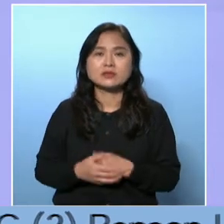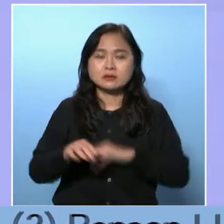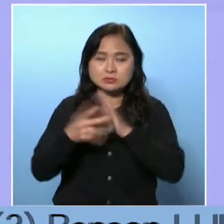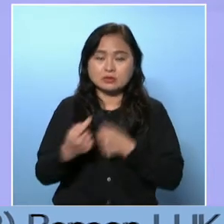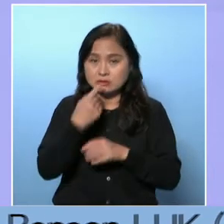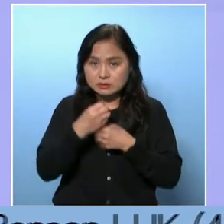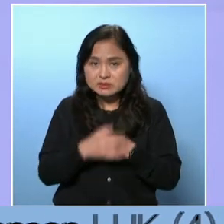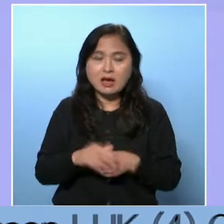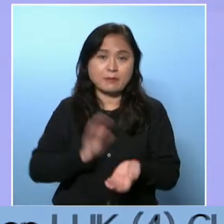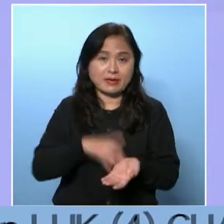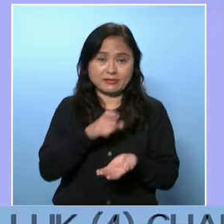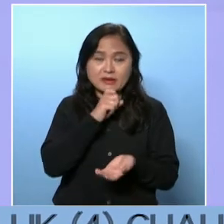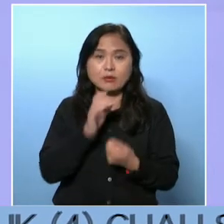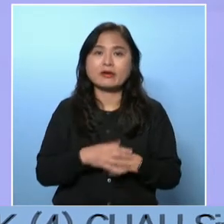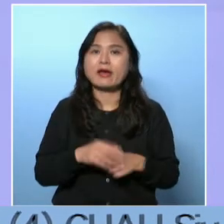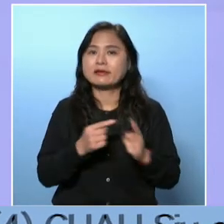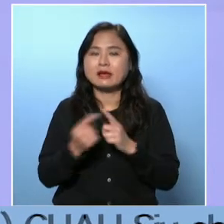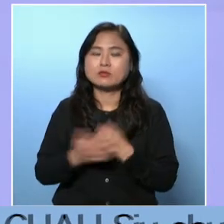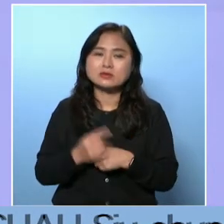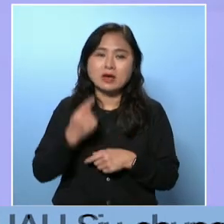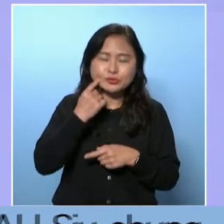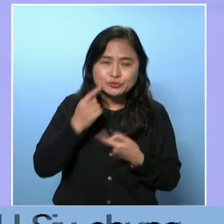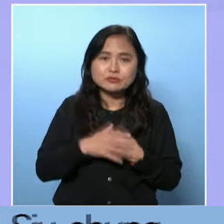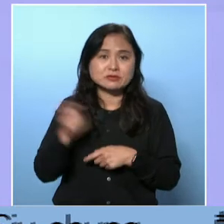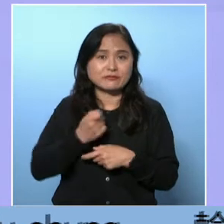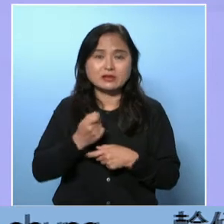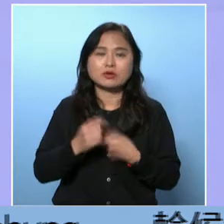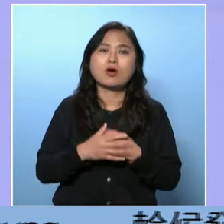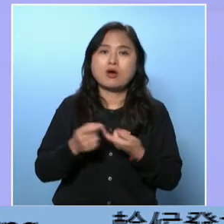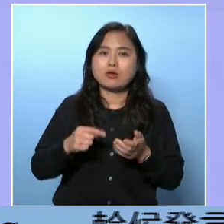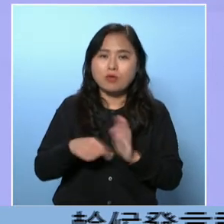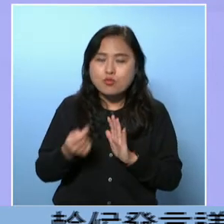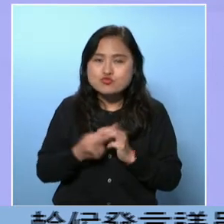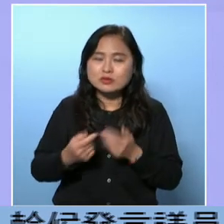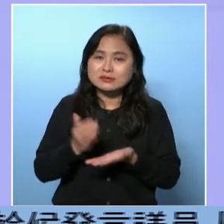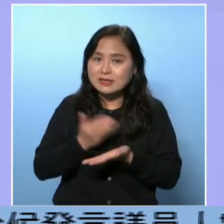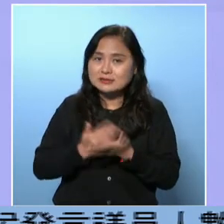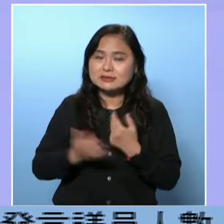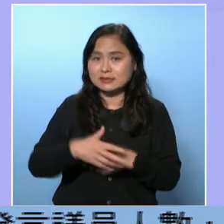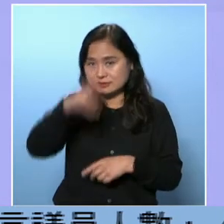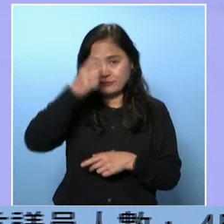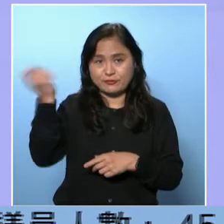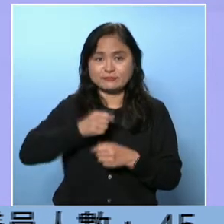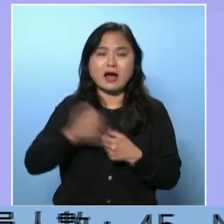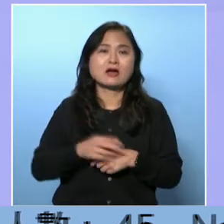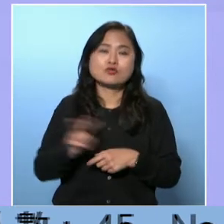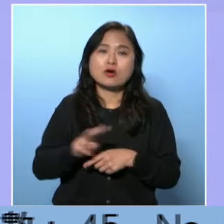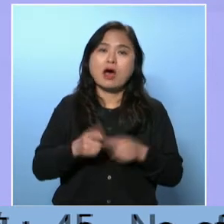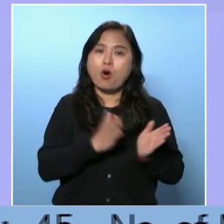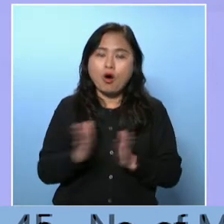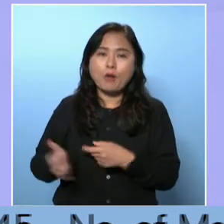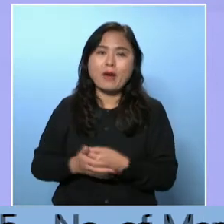of confirmed cases in the community to take contingency measures. Whether the result is from an RAT